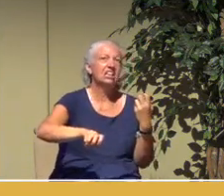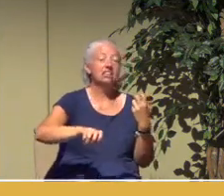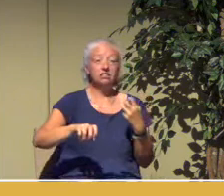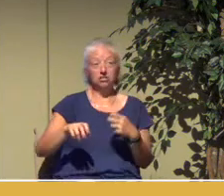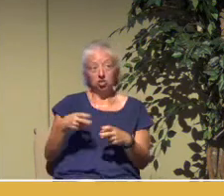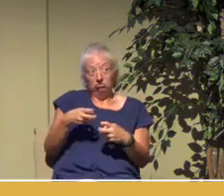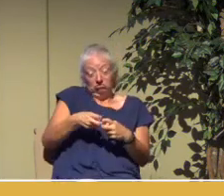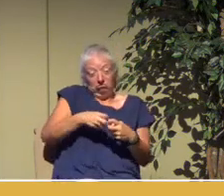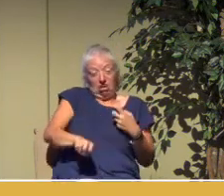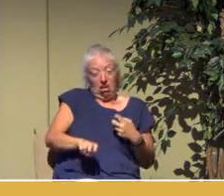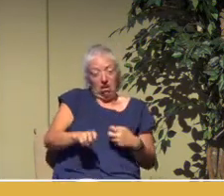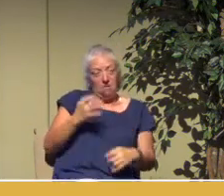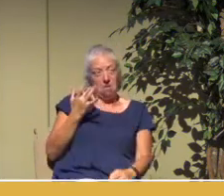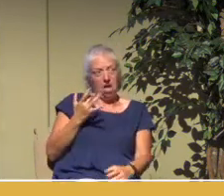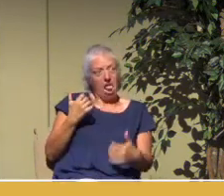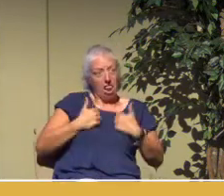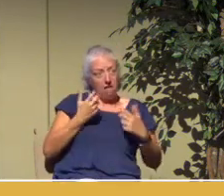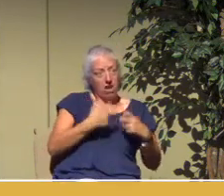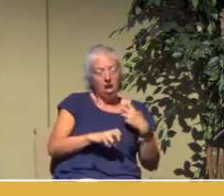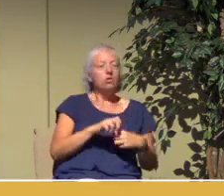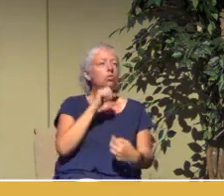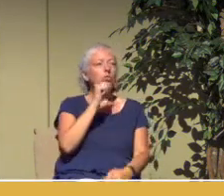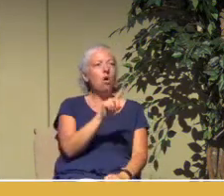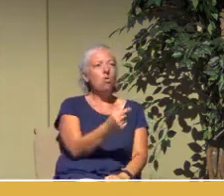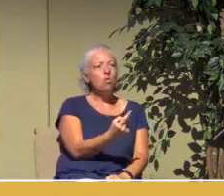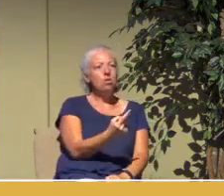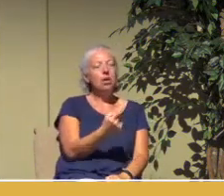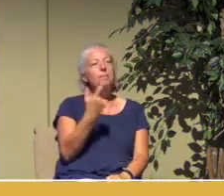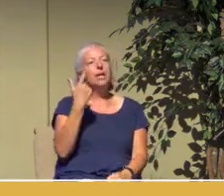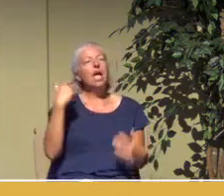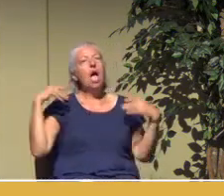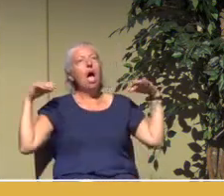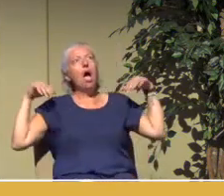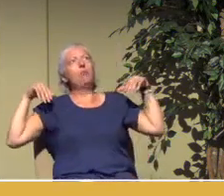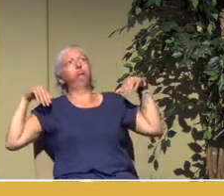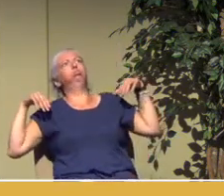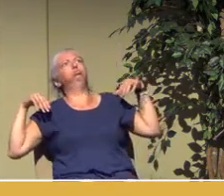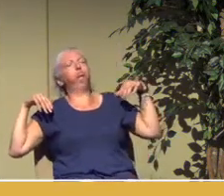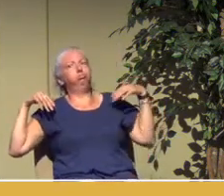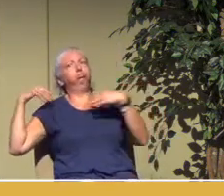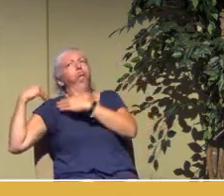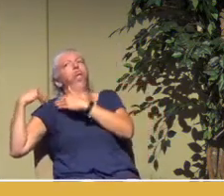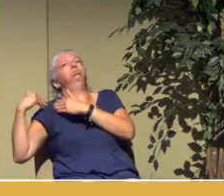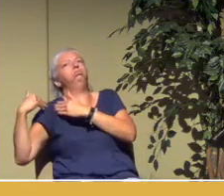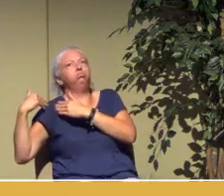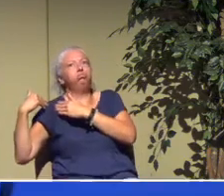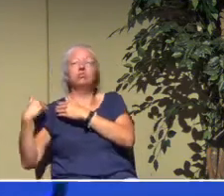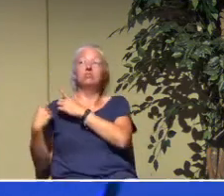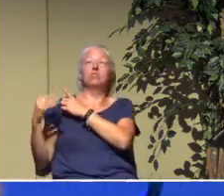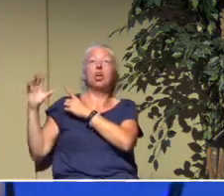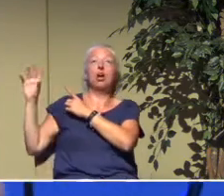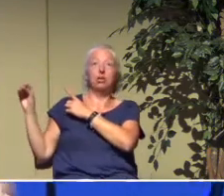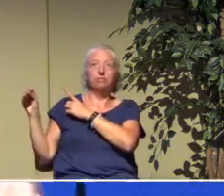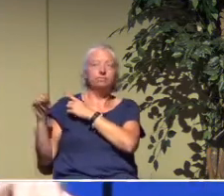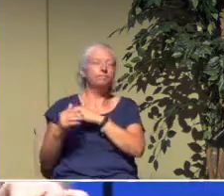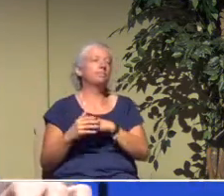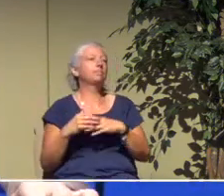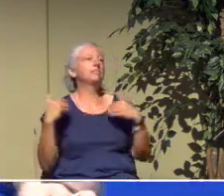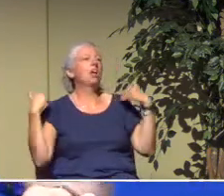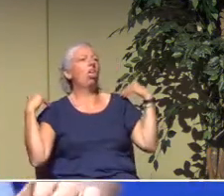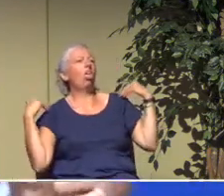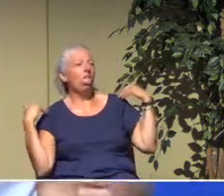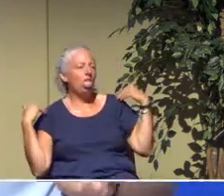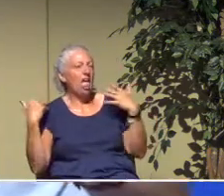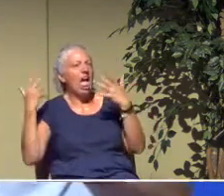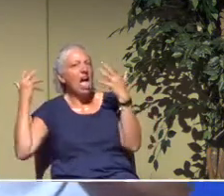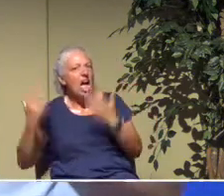just hard because life is hard, it's hard because of the yoke we are bearing. And you could remove that now, if you would.